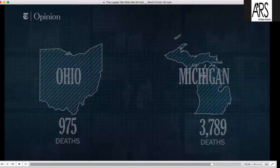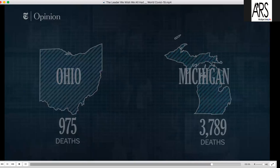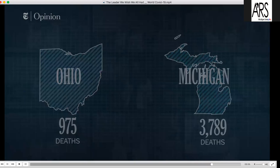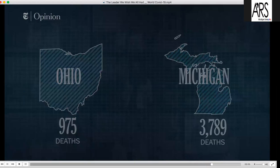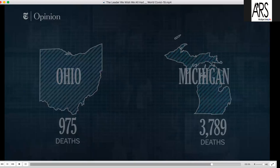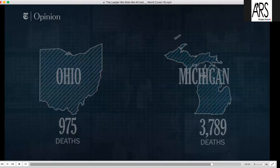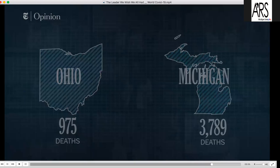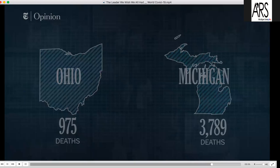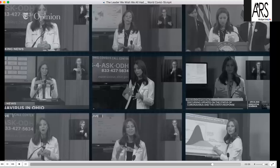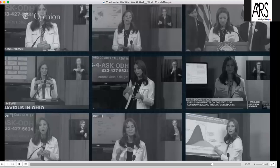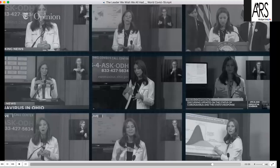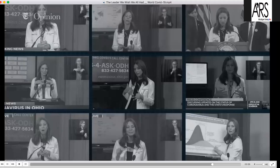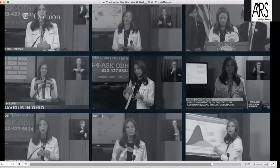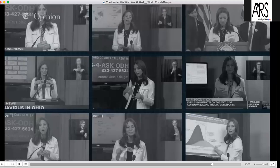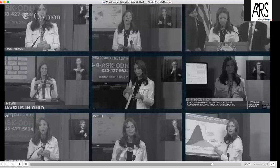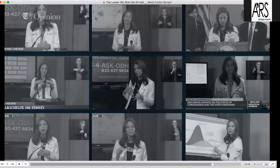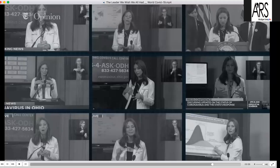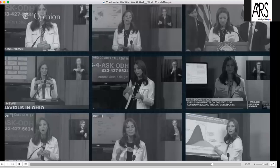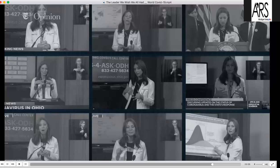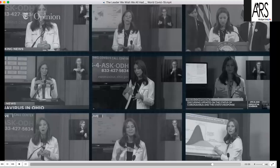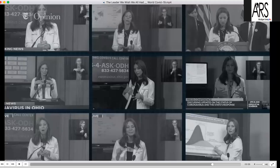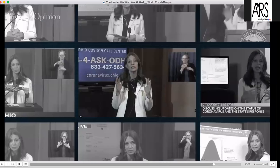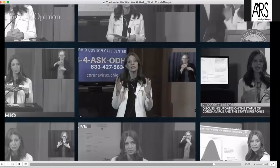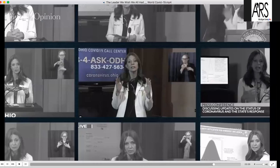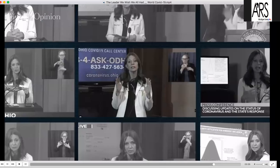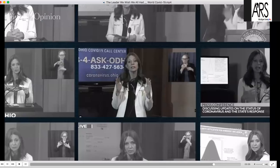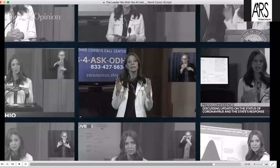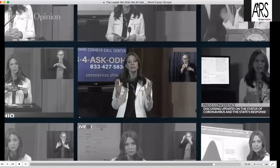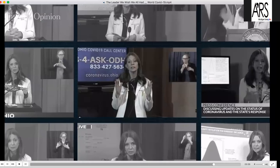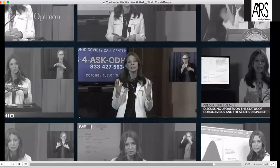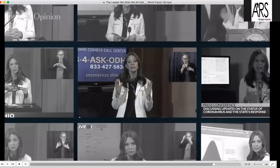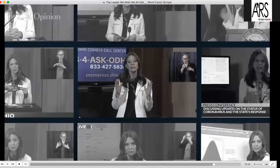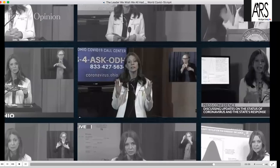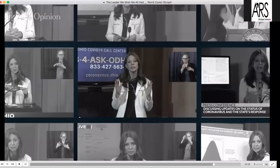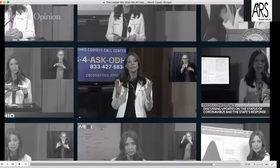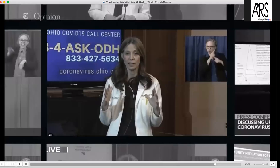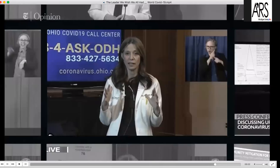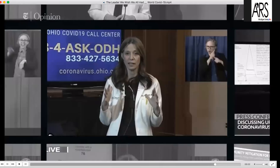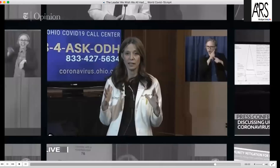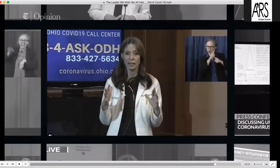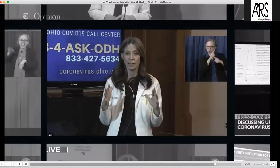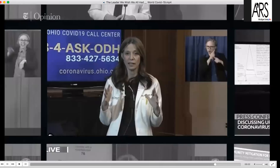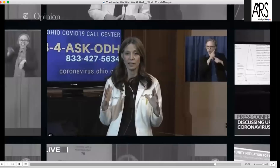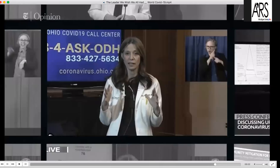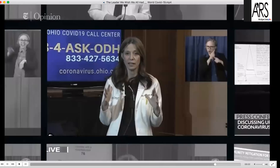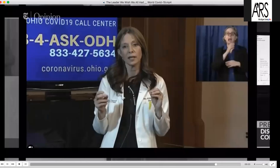earlier. Of course, other factors help explain this, but Dr. Acton convinced millions of Ohioans to stay